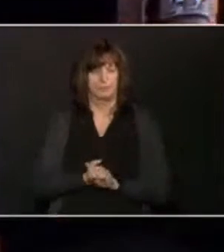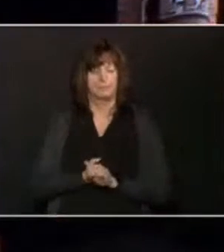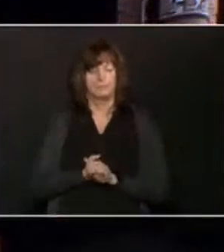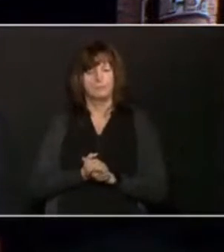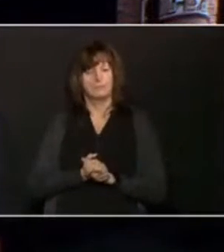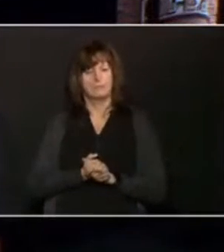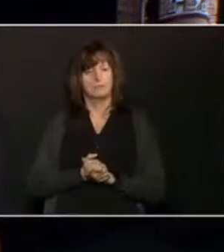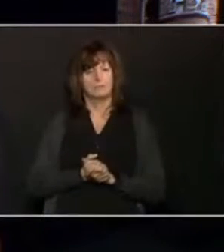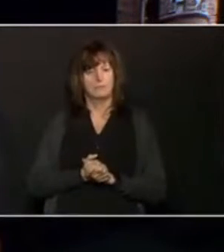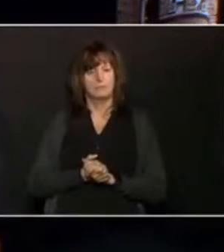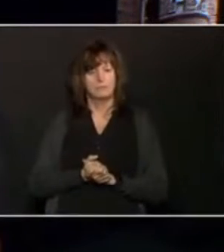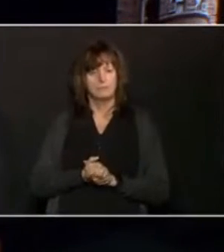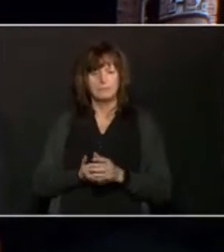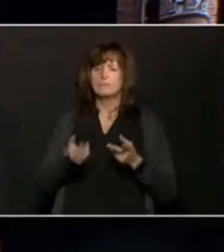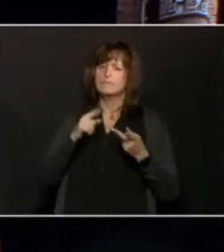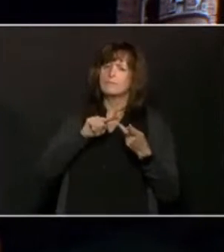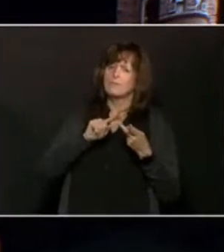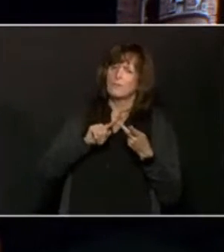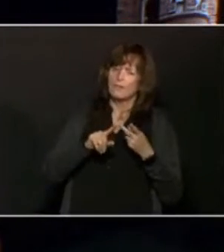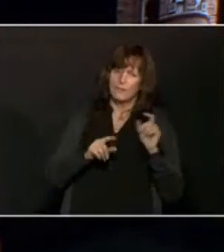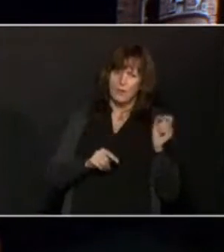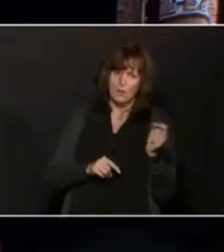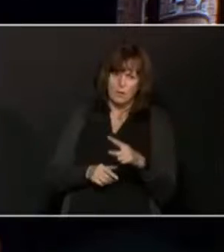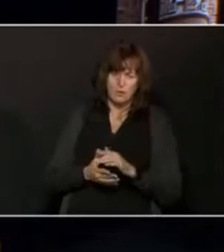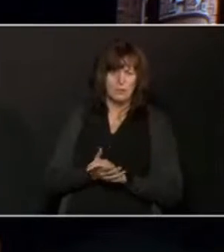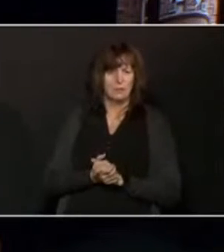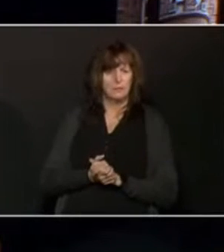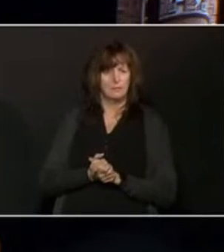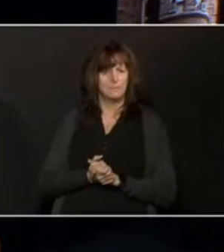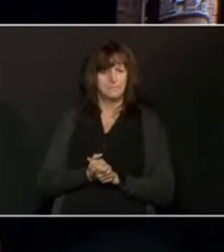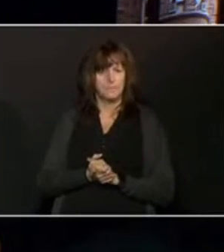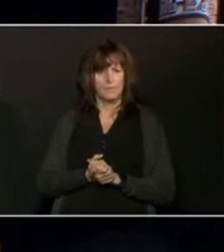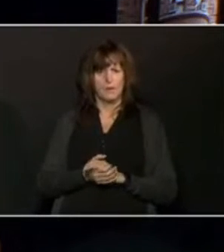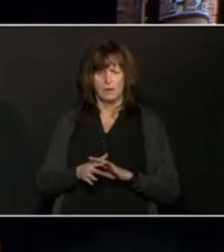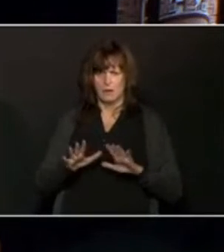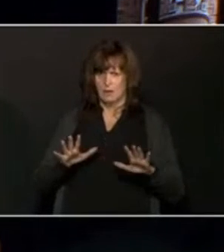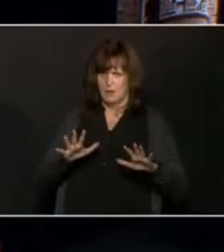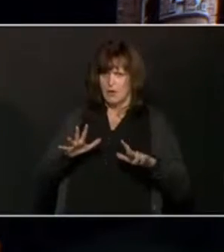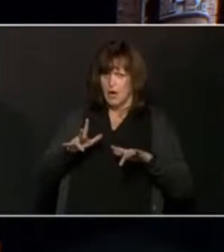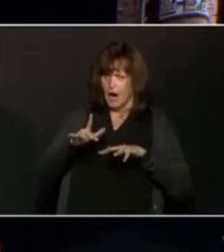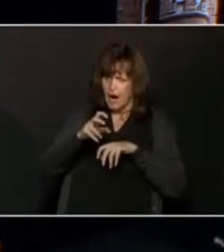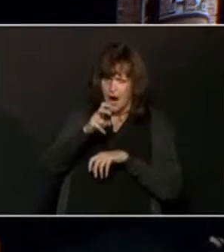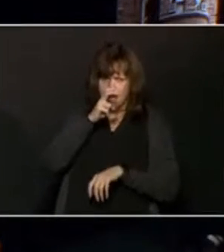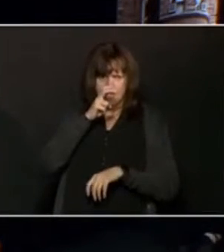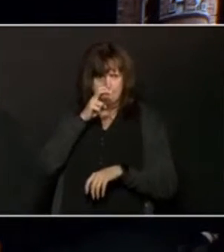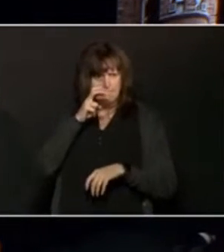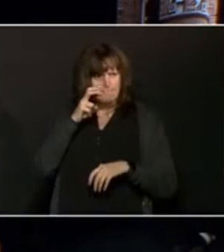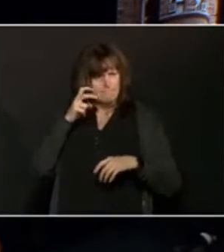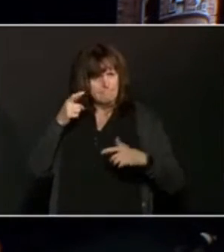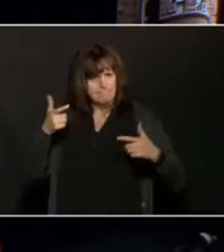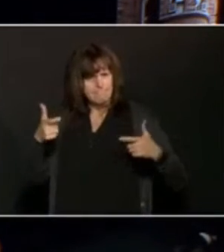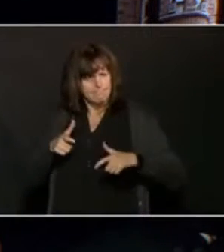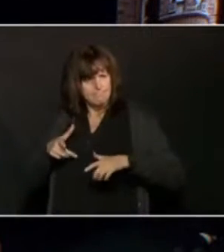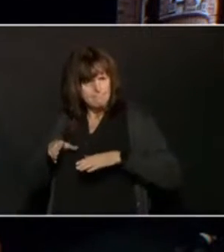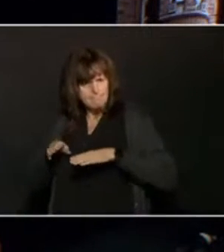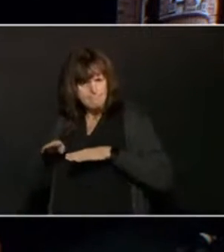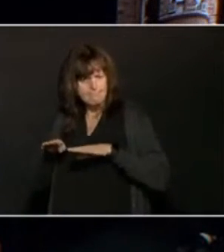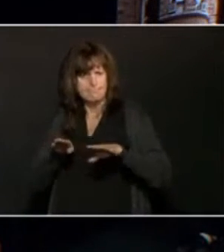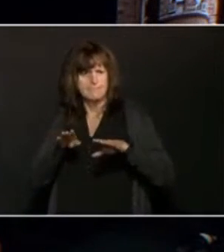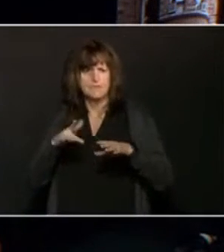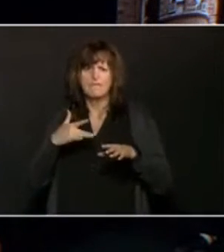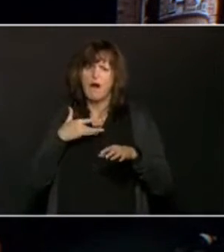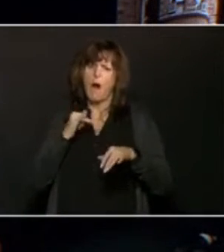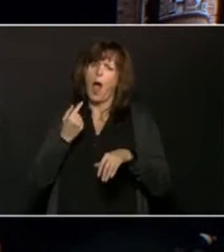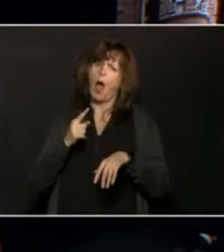And in terms of the idea of a hard lockdown, how long do you think one needs to be implemented? And then you talk